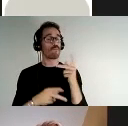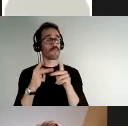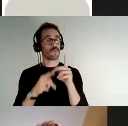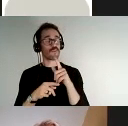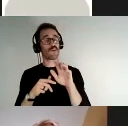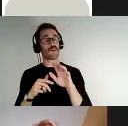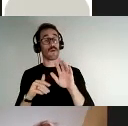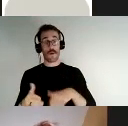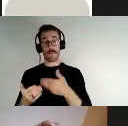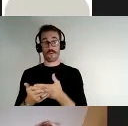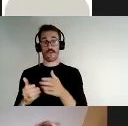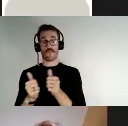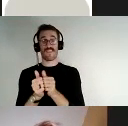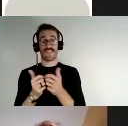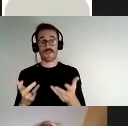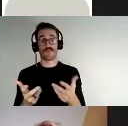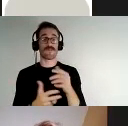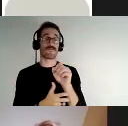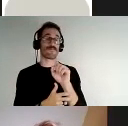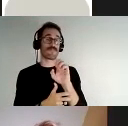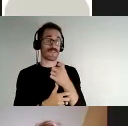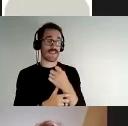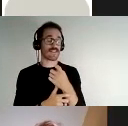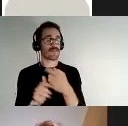non-specific sex characteristics. So